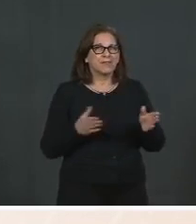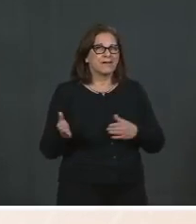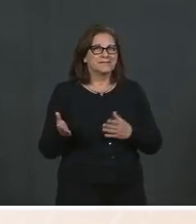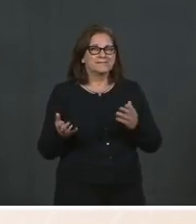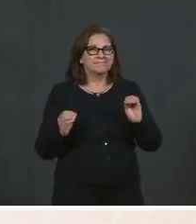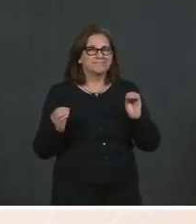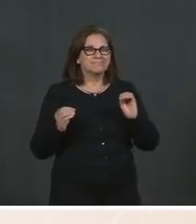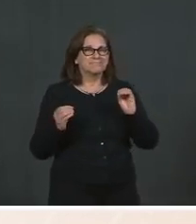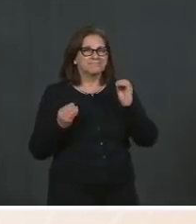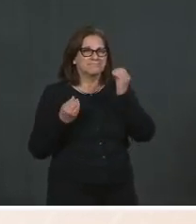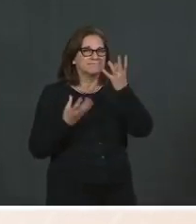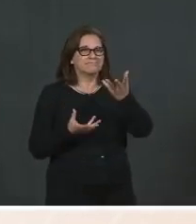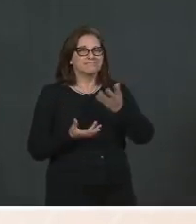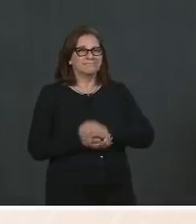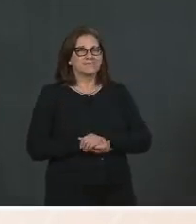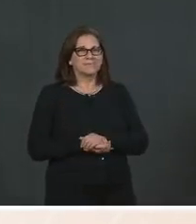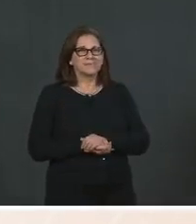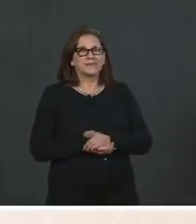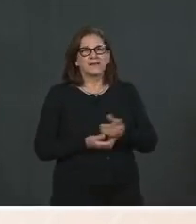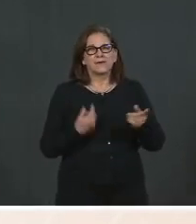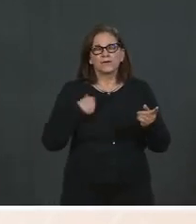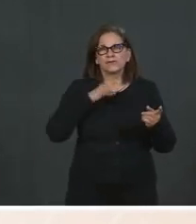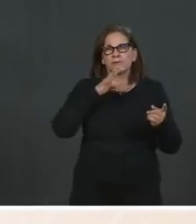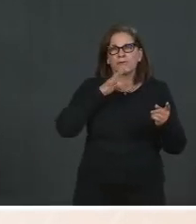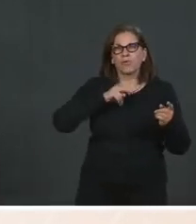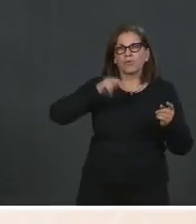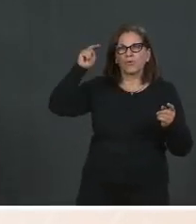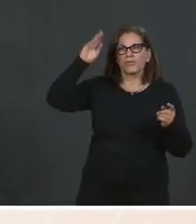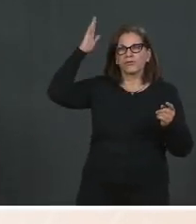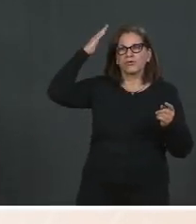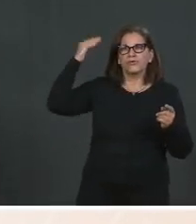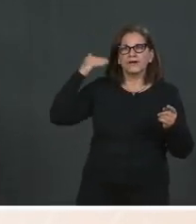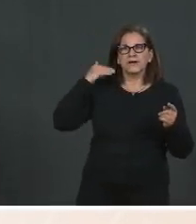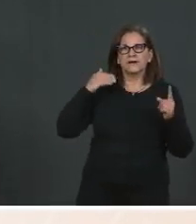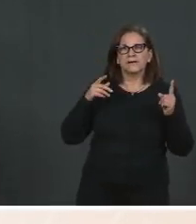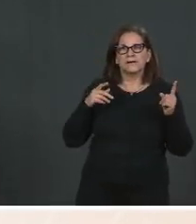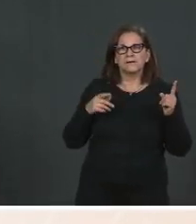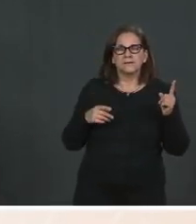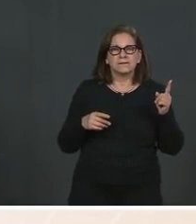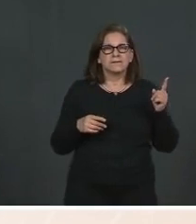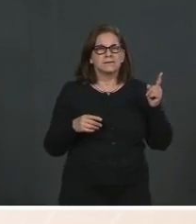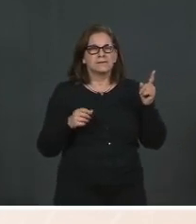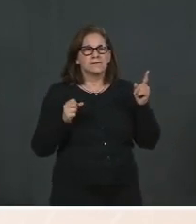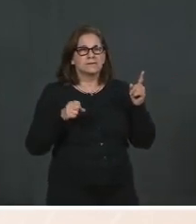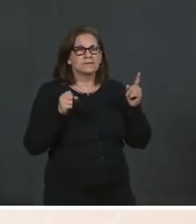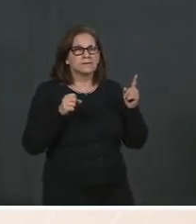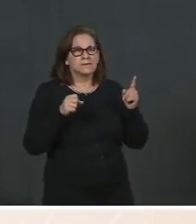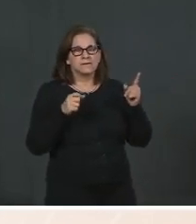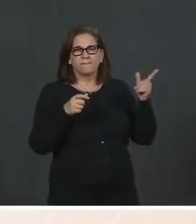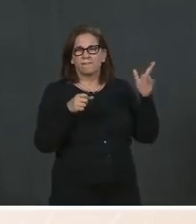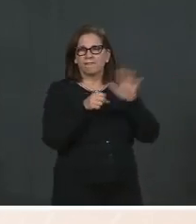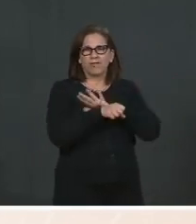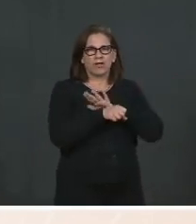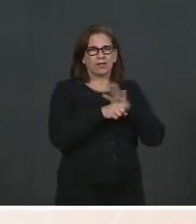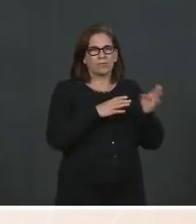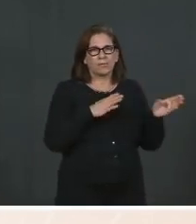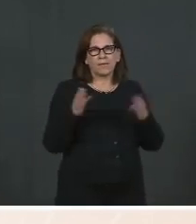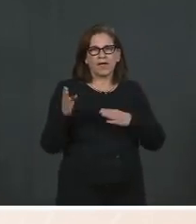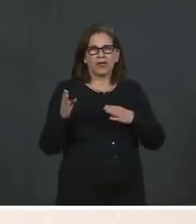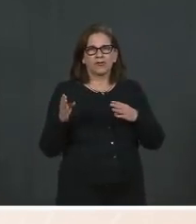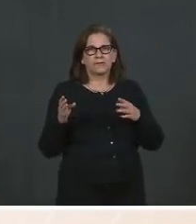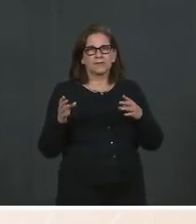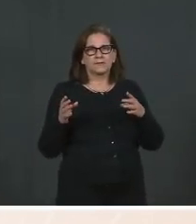North Korea. Now that the president said that he's, quote, prepared for some form of diplomacy with North